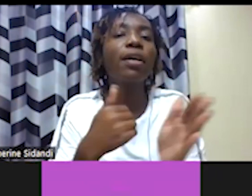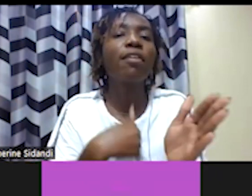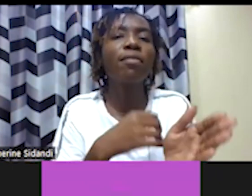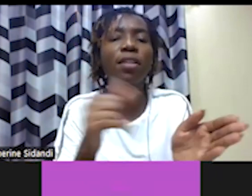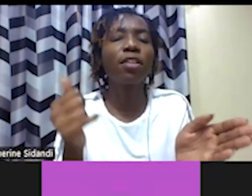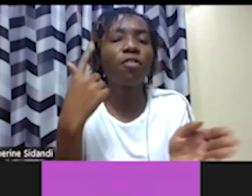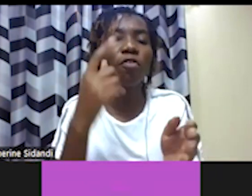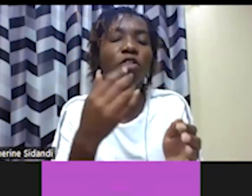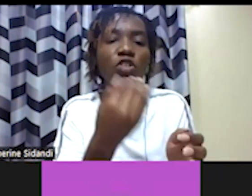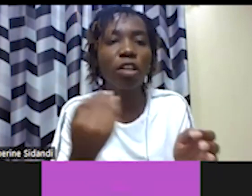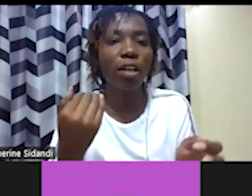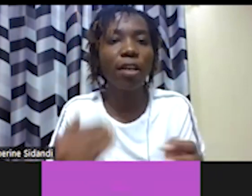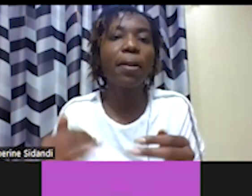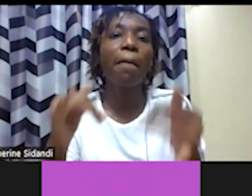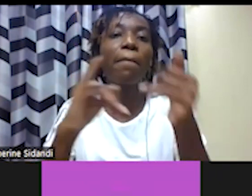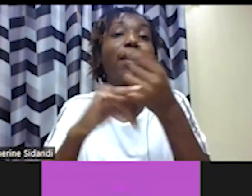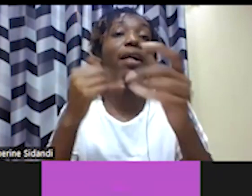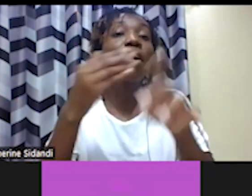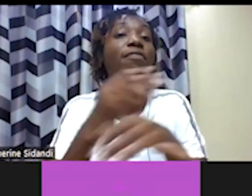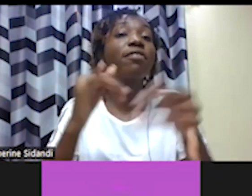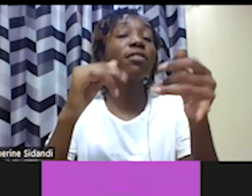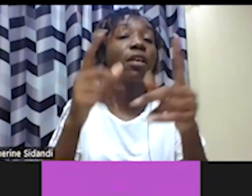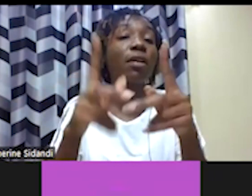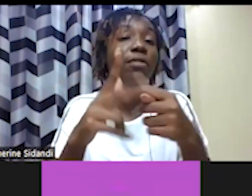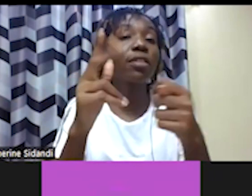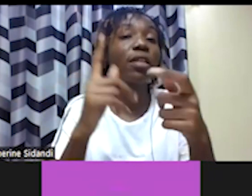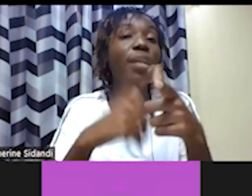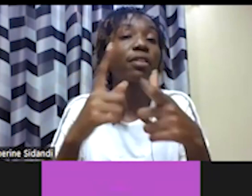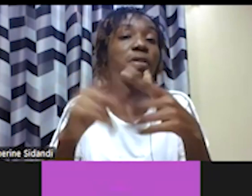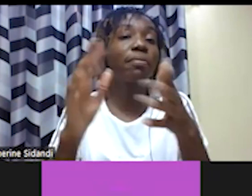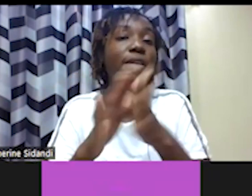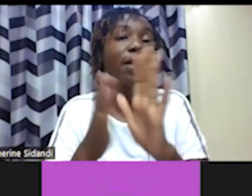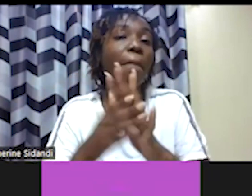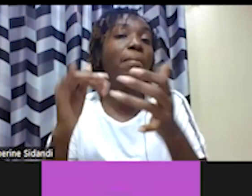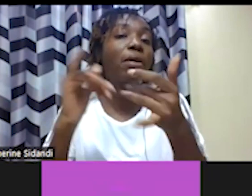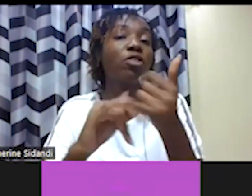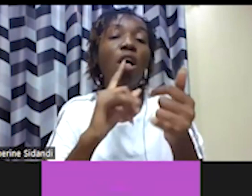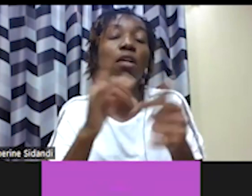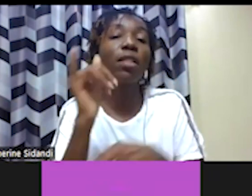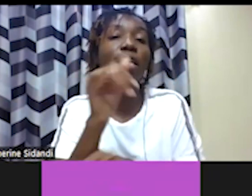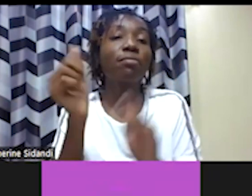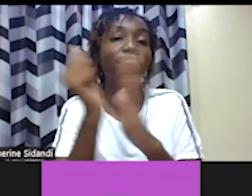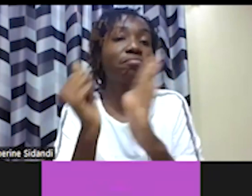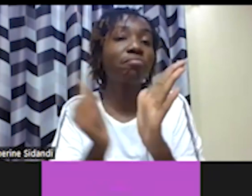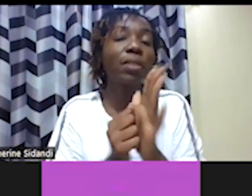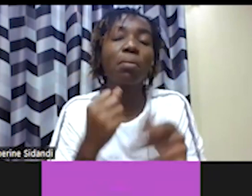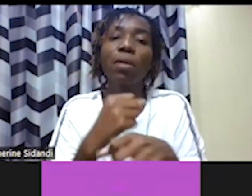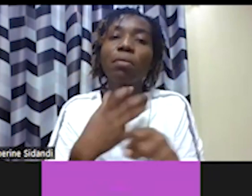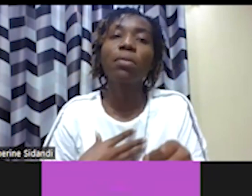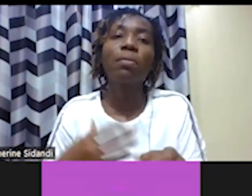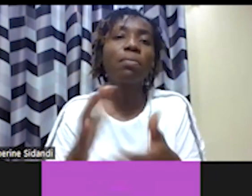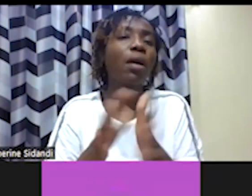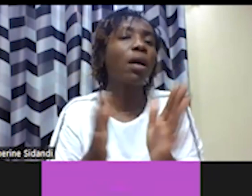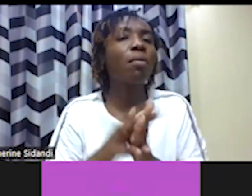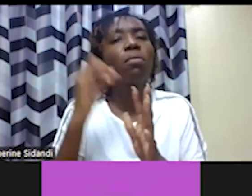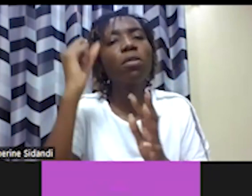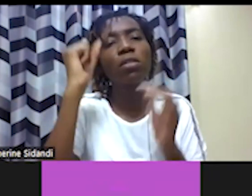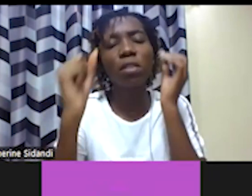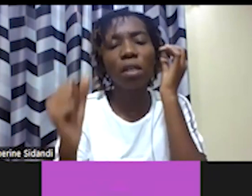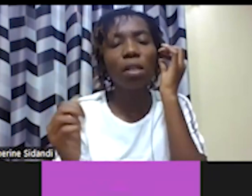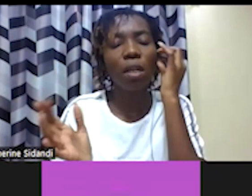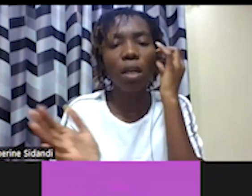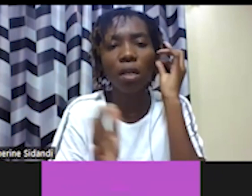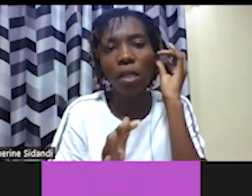after being circumcised, you get married. So those are the two agendas which drove me to politics. And I tell you, day and night, I